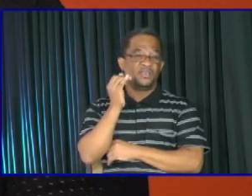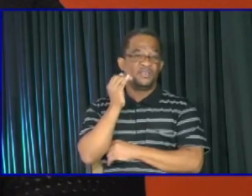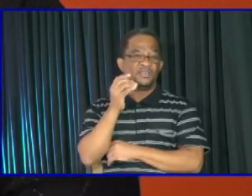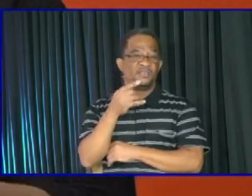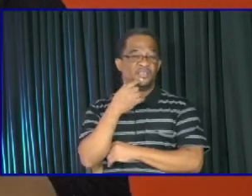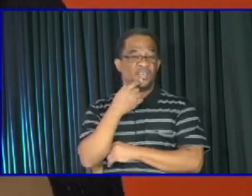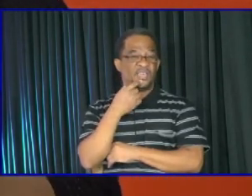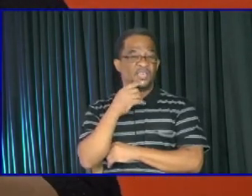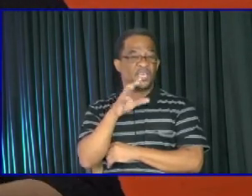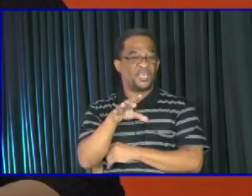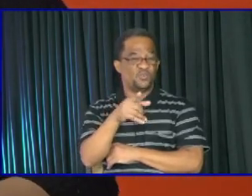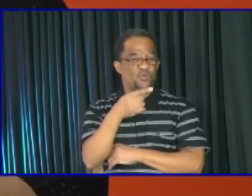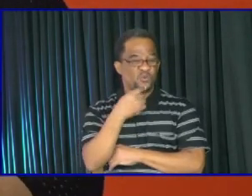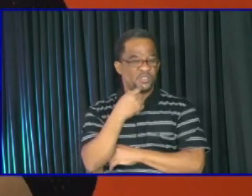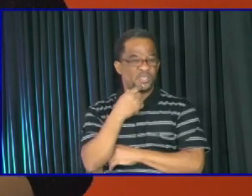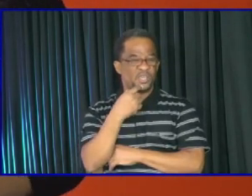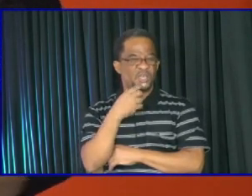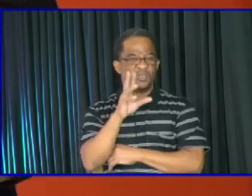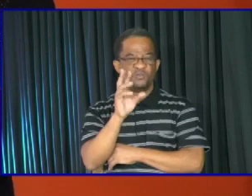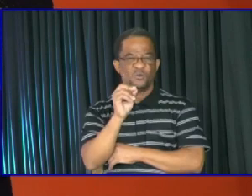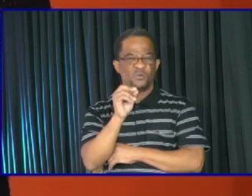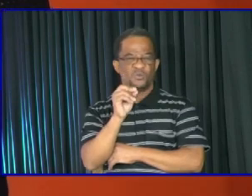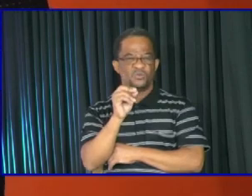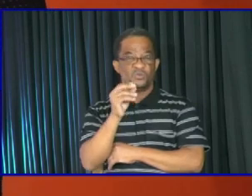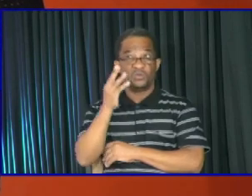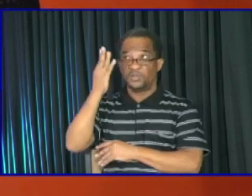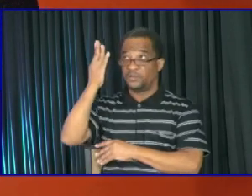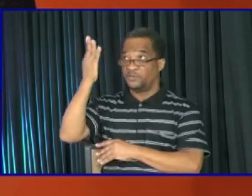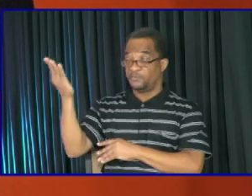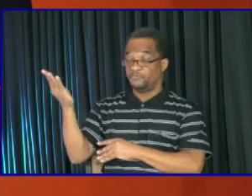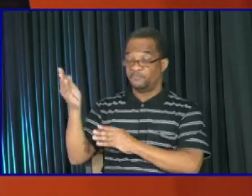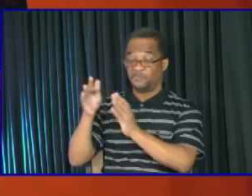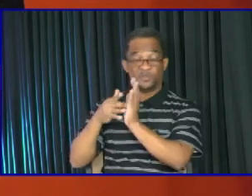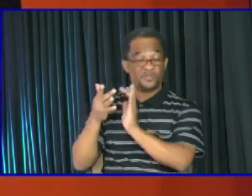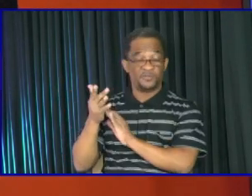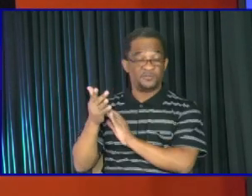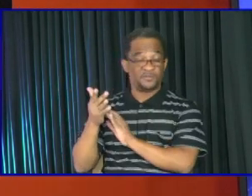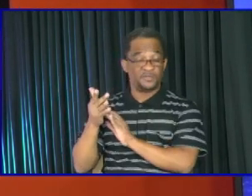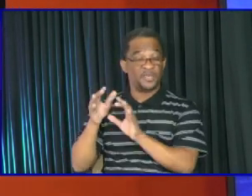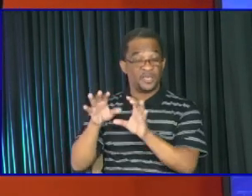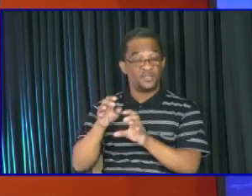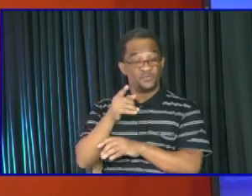could say no to this man?